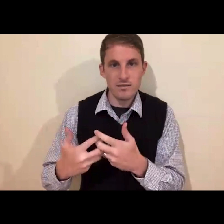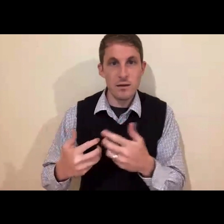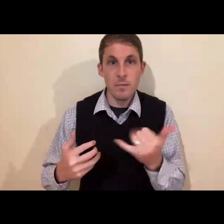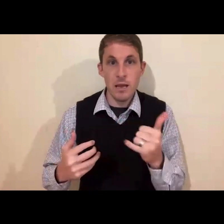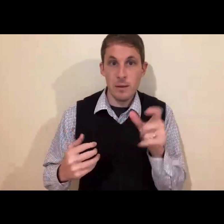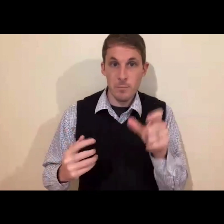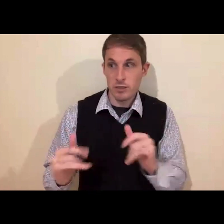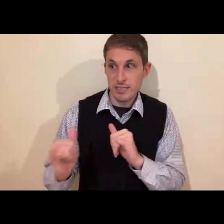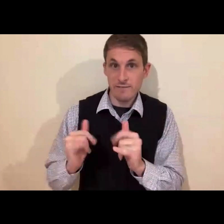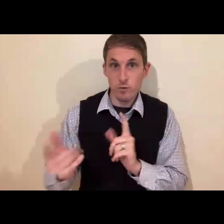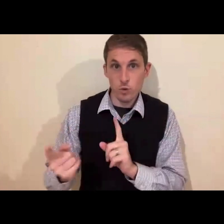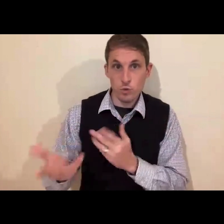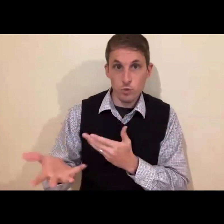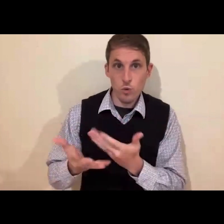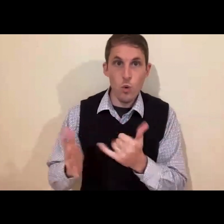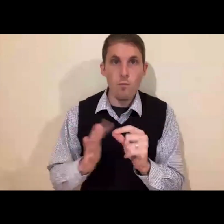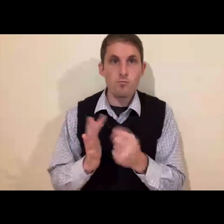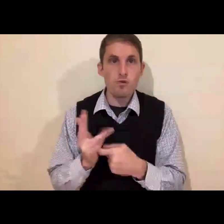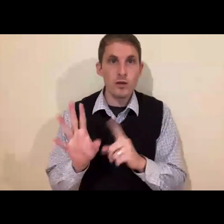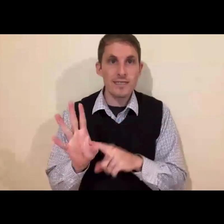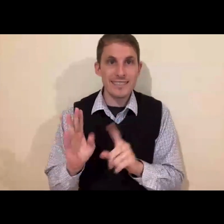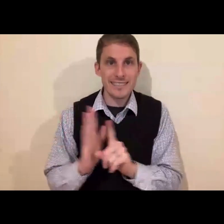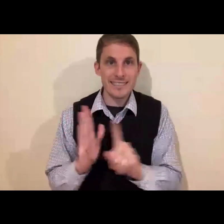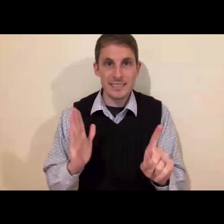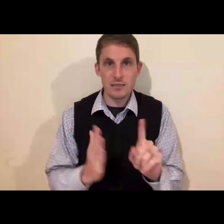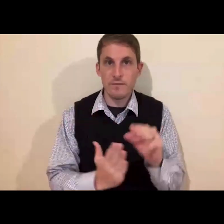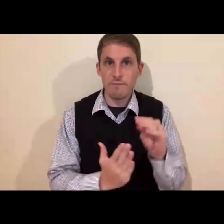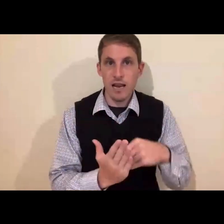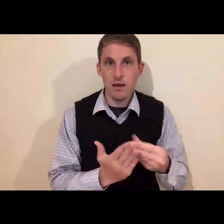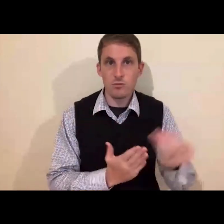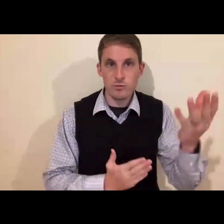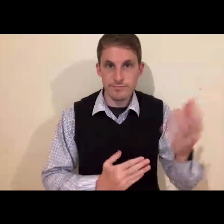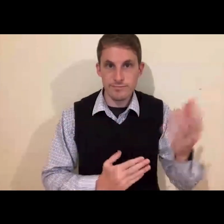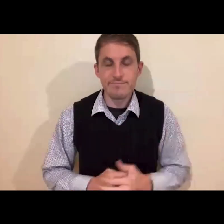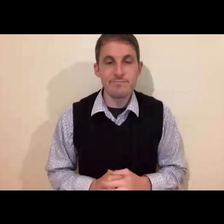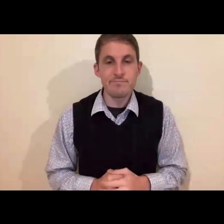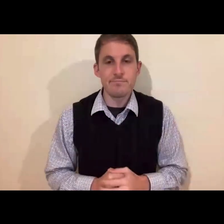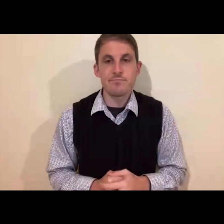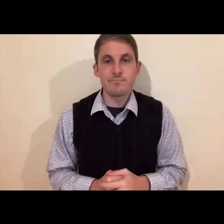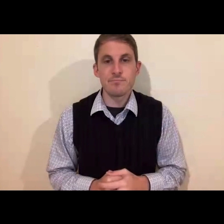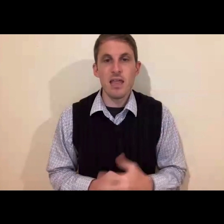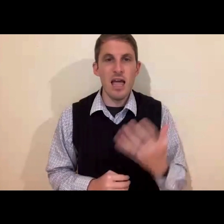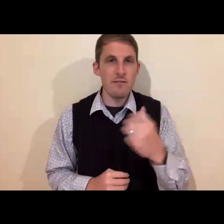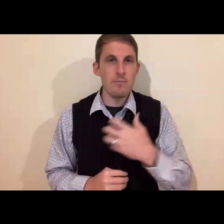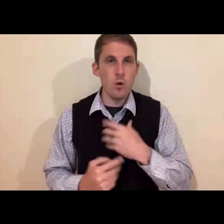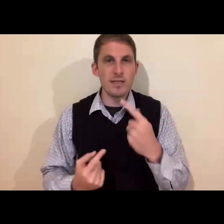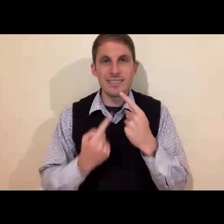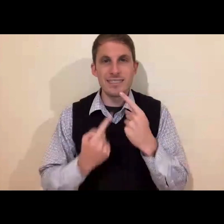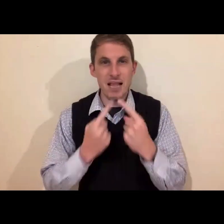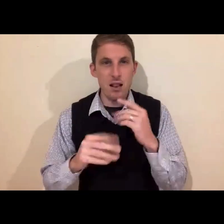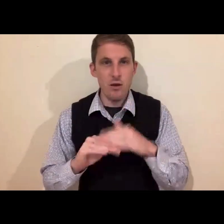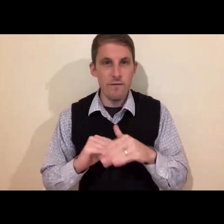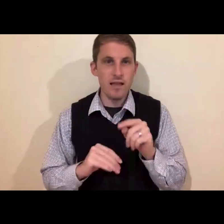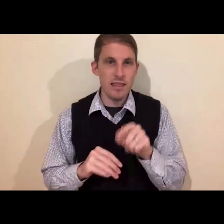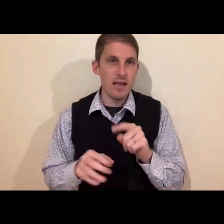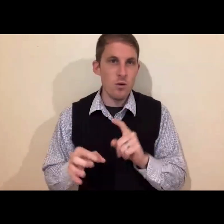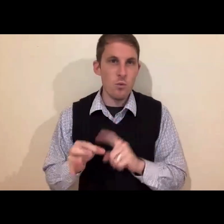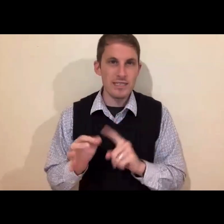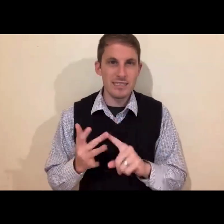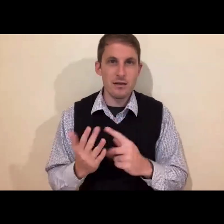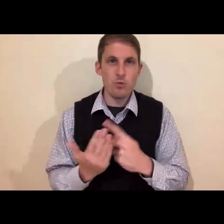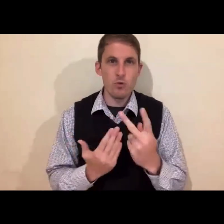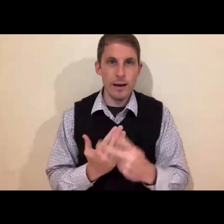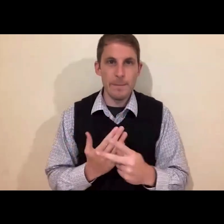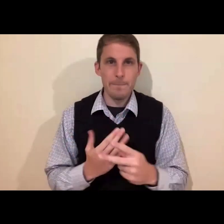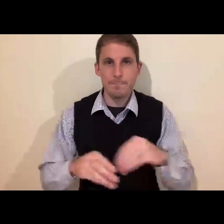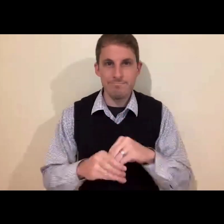facilitated or, of course, a proxy completion version. Again, there's further detail around that in the Quality Indicator